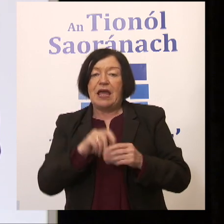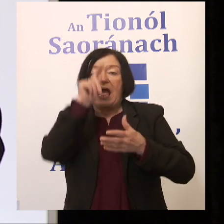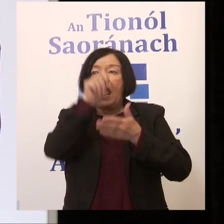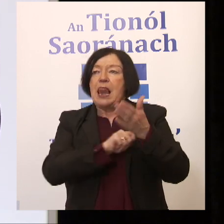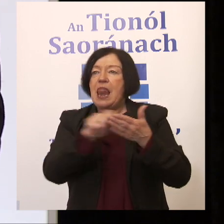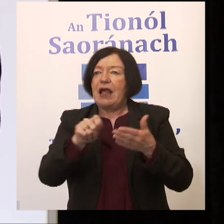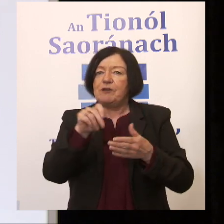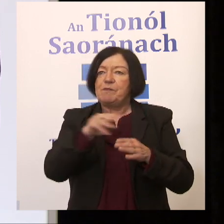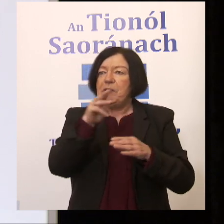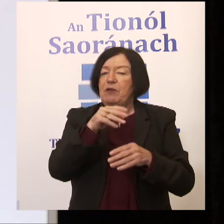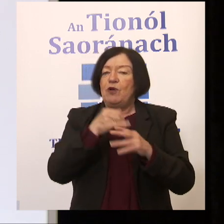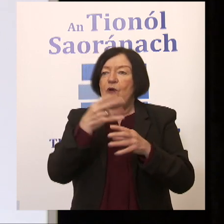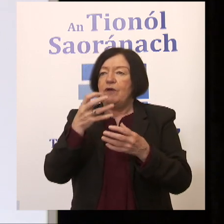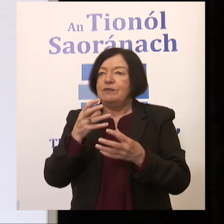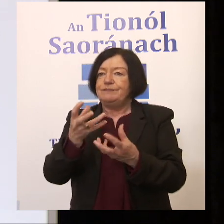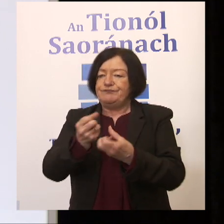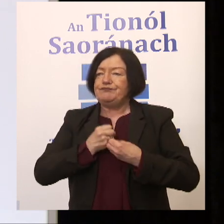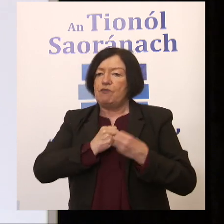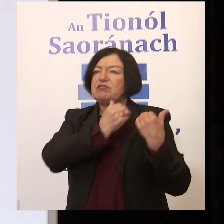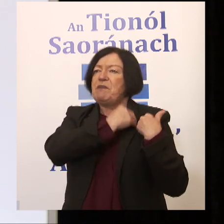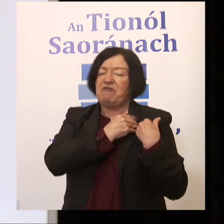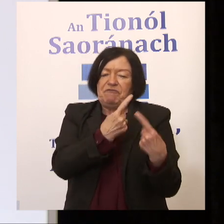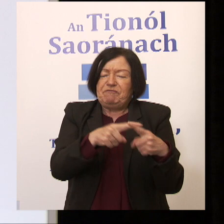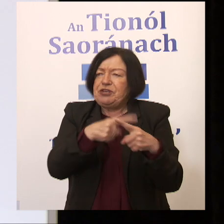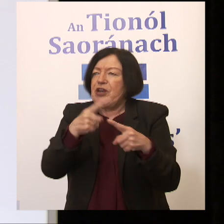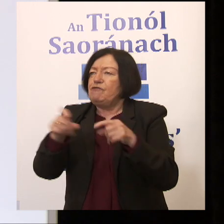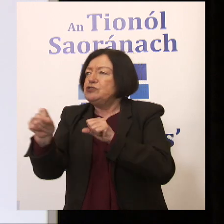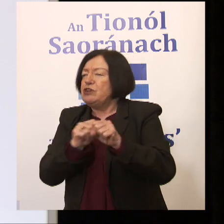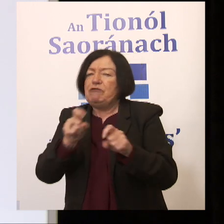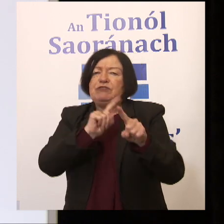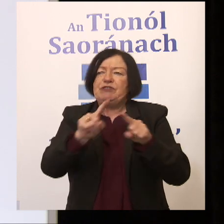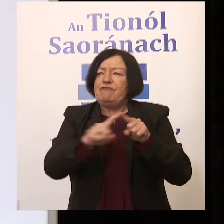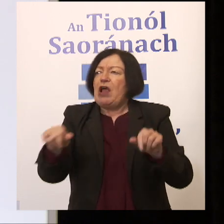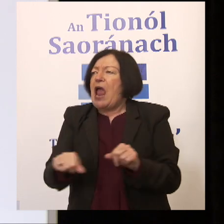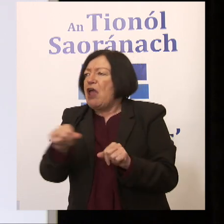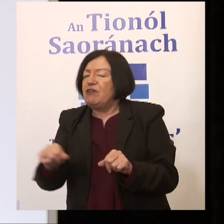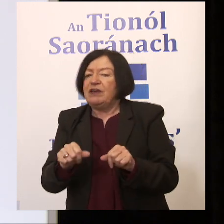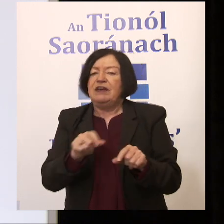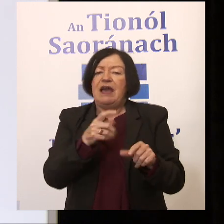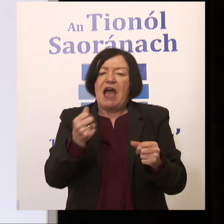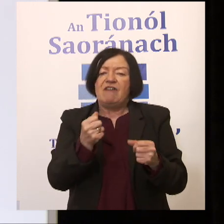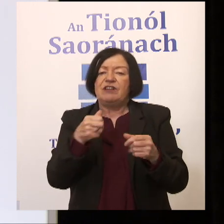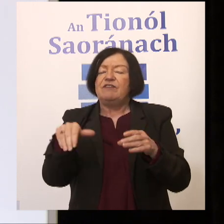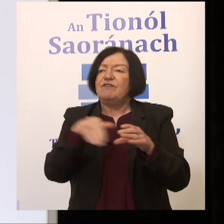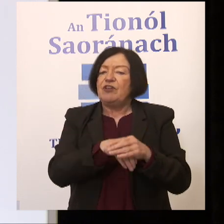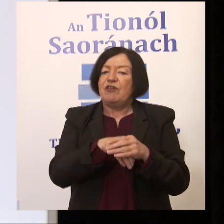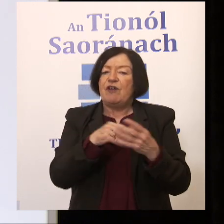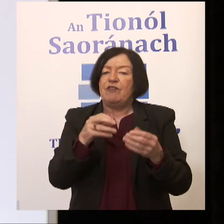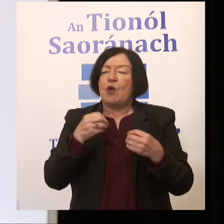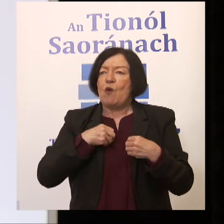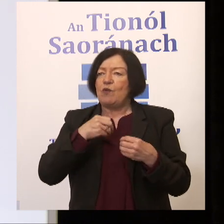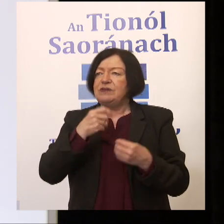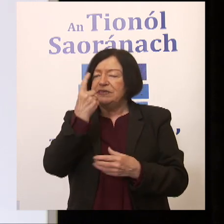office holders assuming responsibility for a particular service area or a particular area of responsibility and having some element of autonomy and